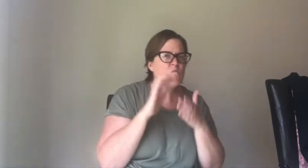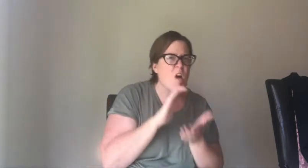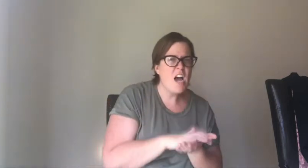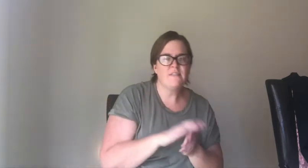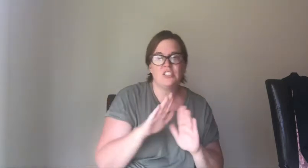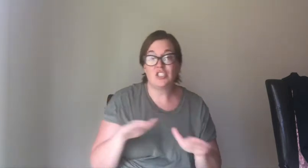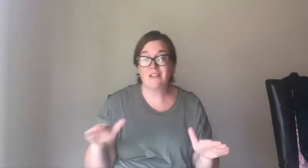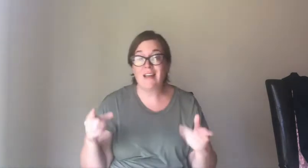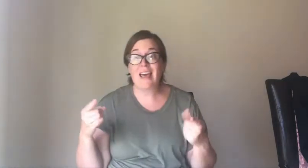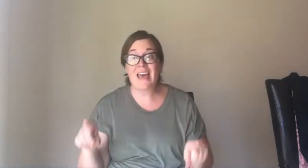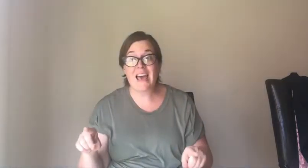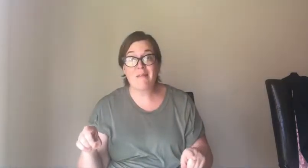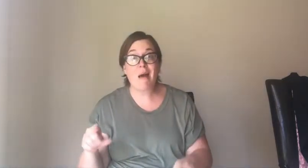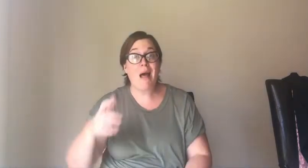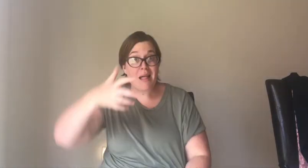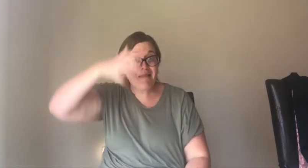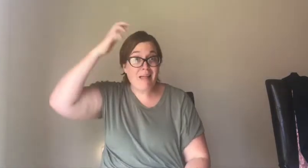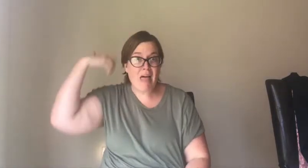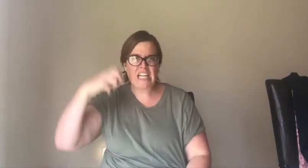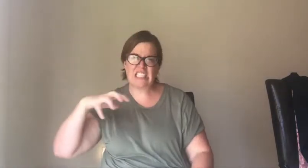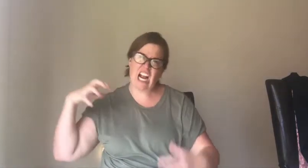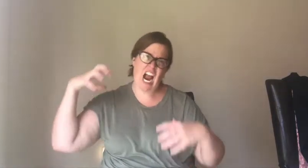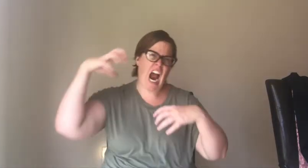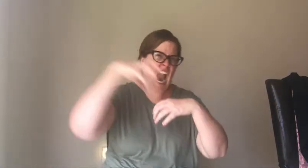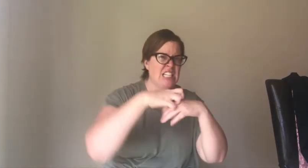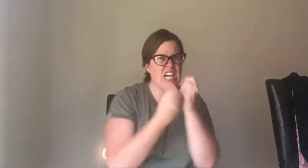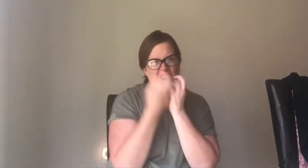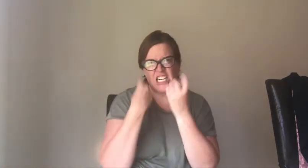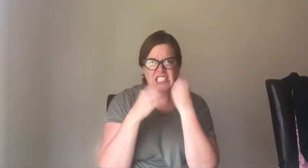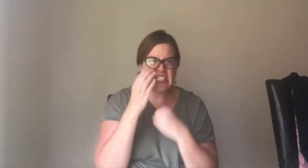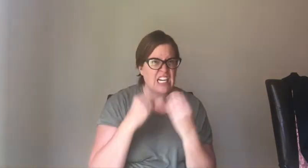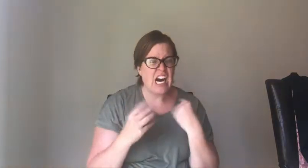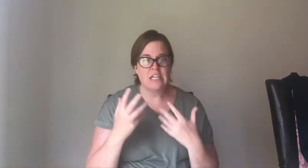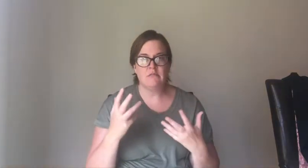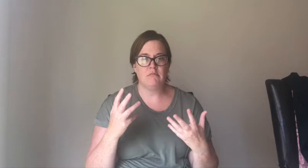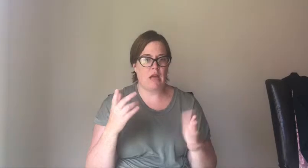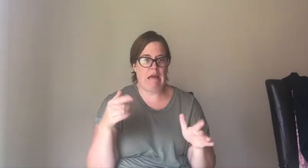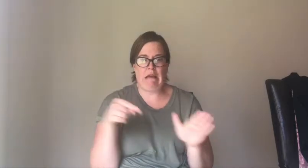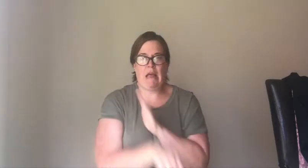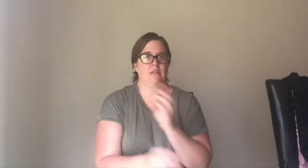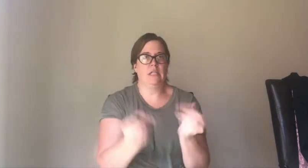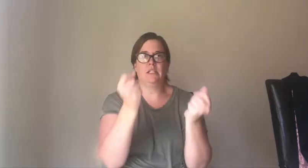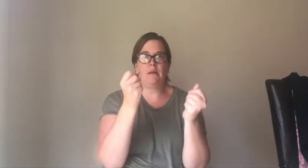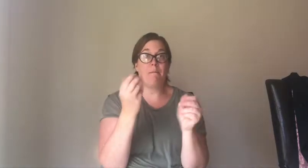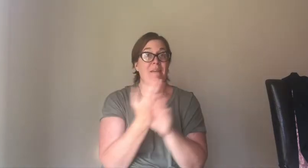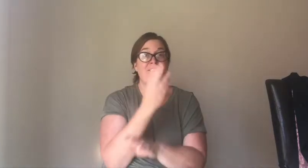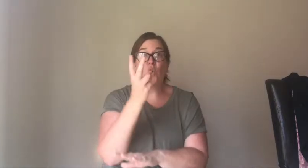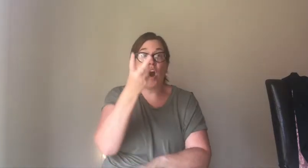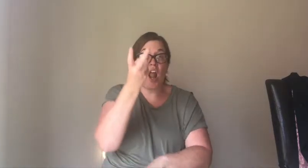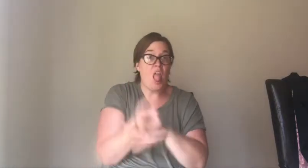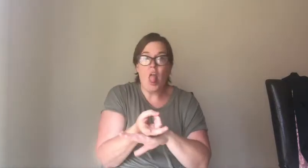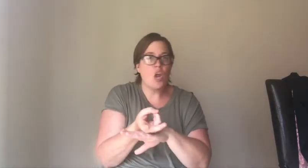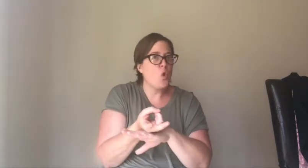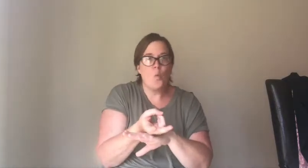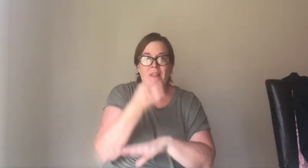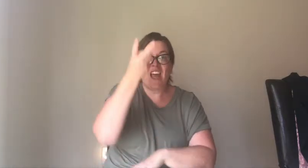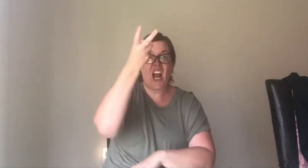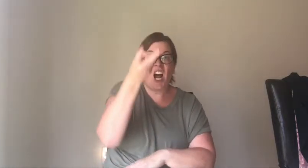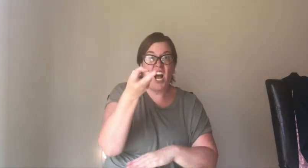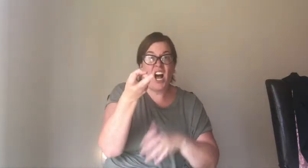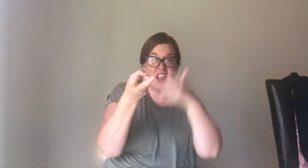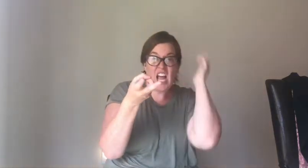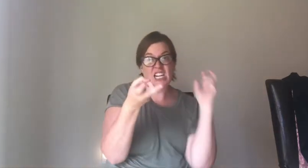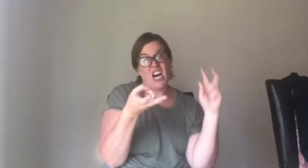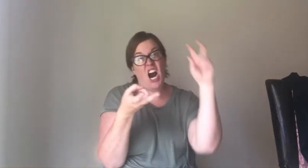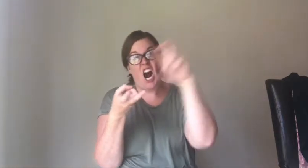being thrown into the lion's den for? For maliciously accusing Daniel? Wait a minute. All they were doing, they were just enforcing a law